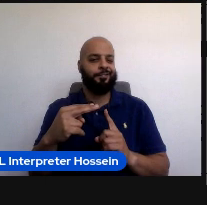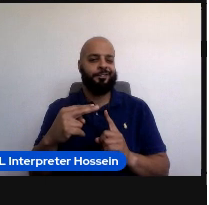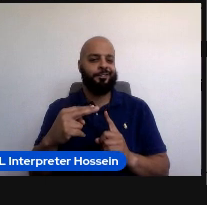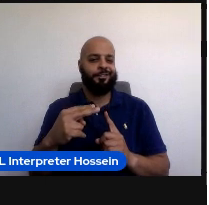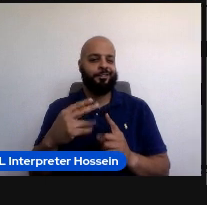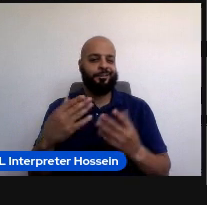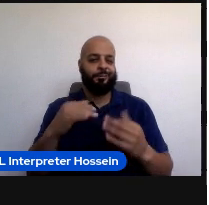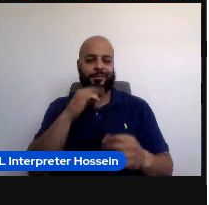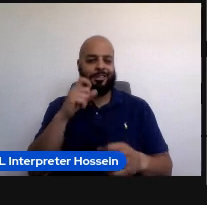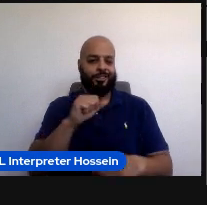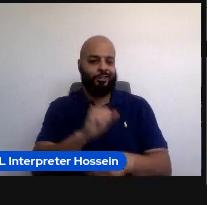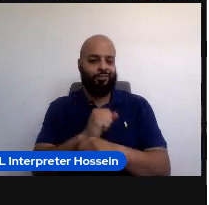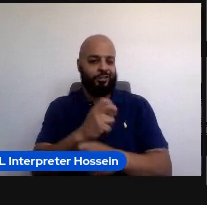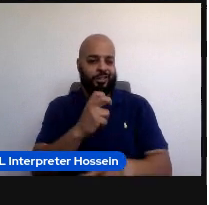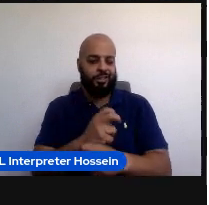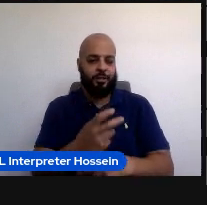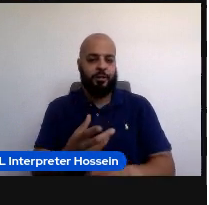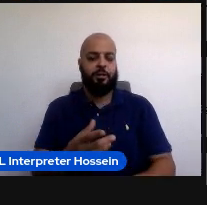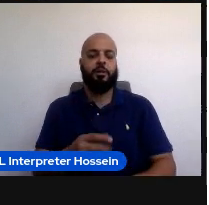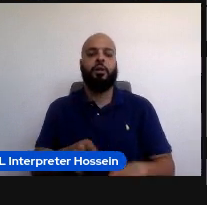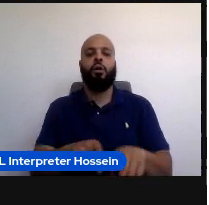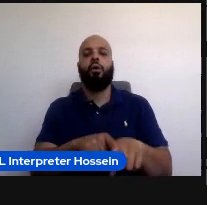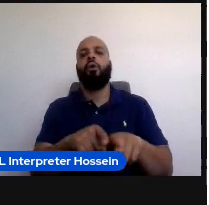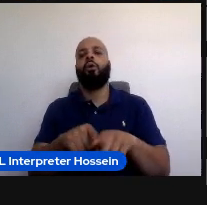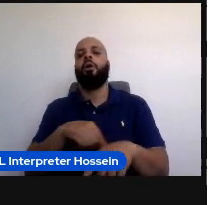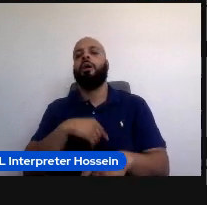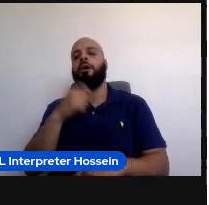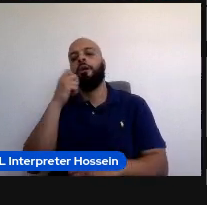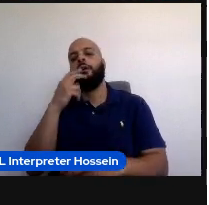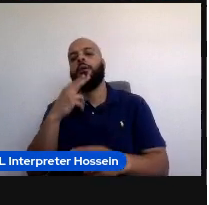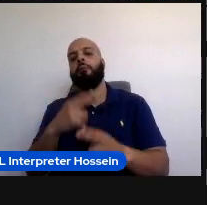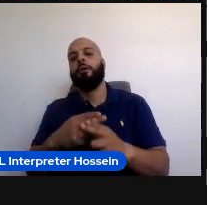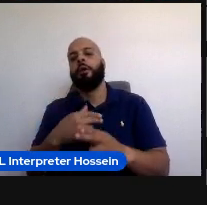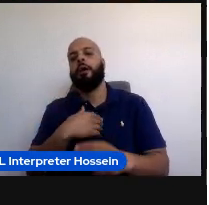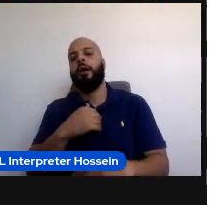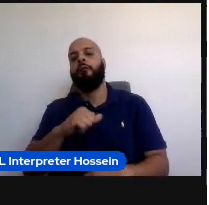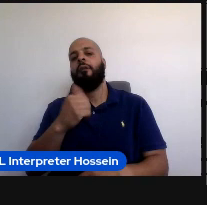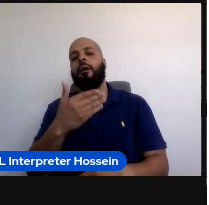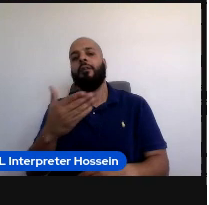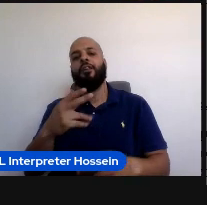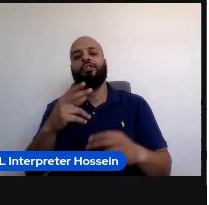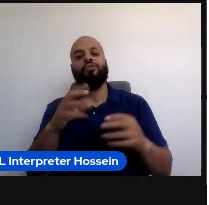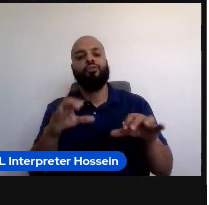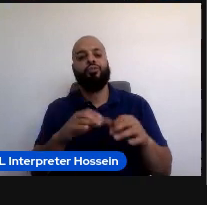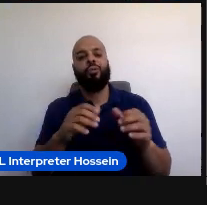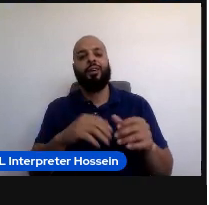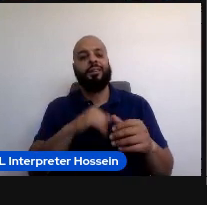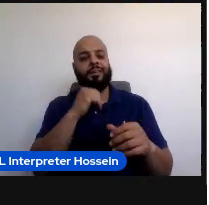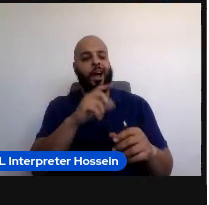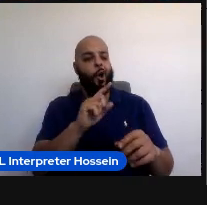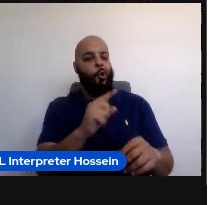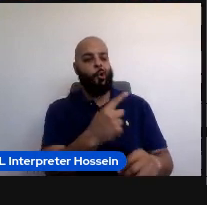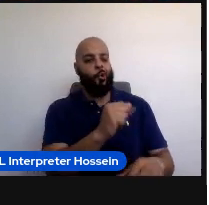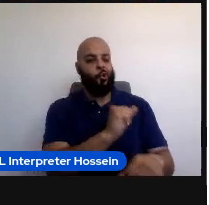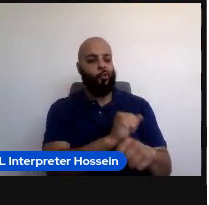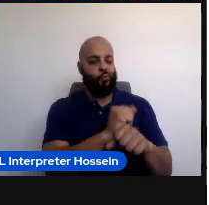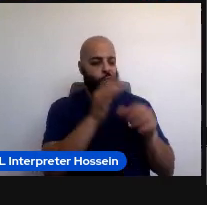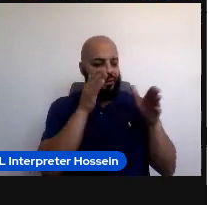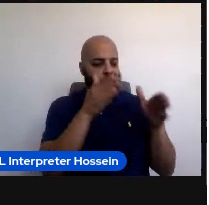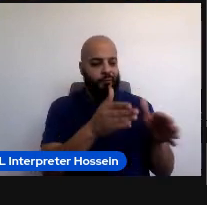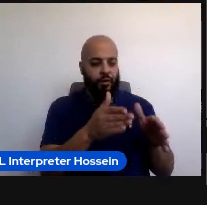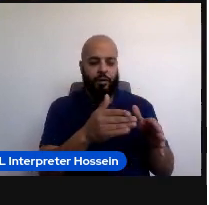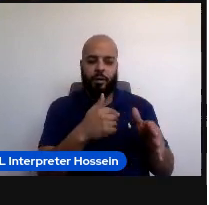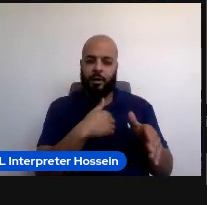this hard work, doing all this work. And then also, as I mentioned earlier, have other things to do outside of this so-called work, outside of the